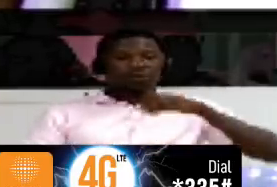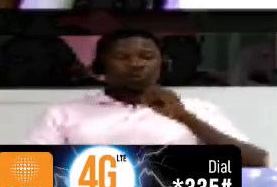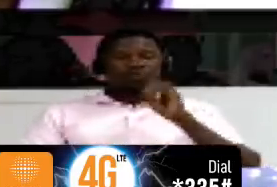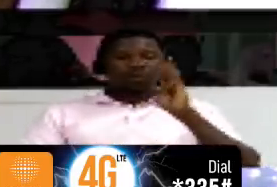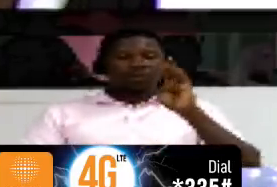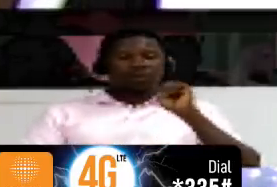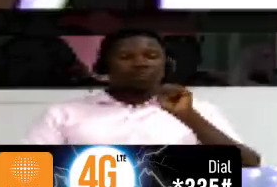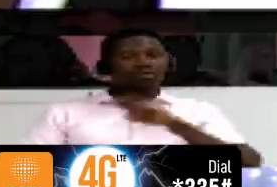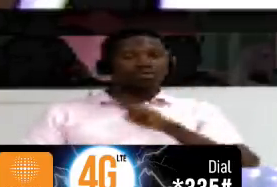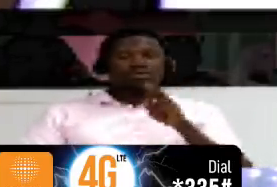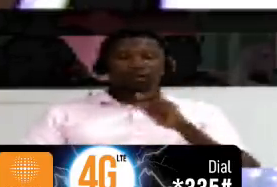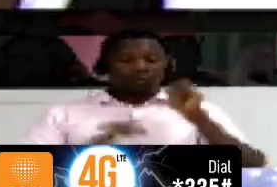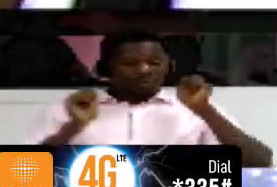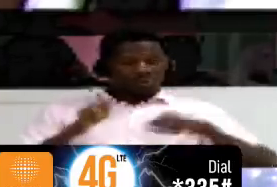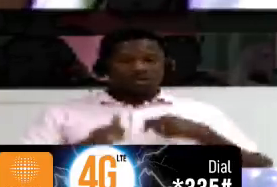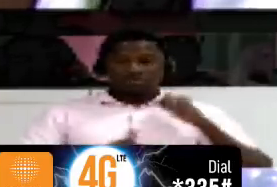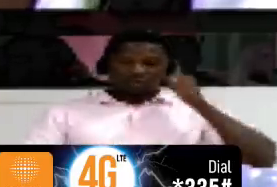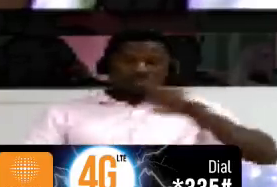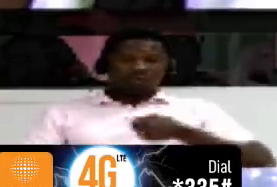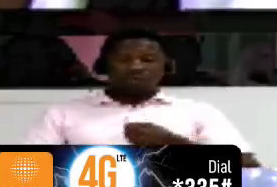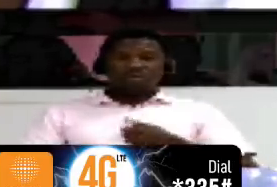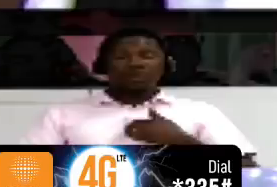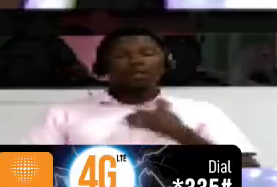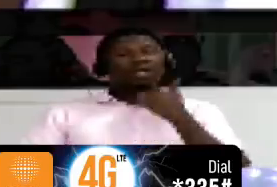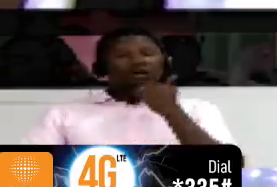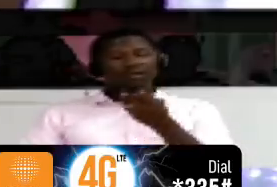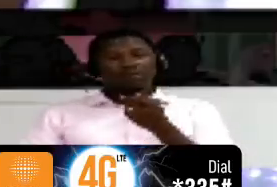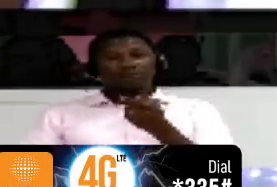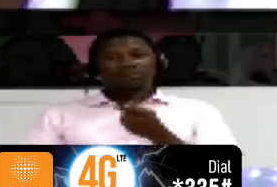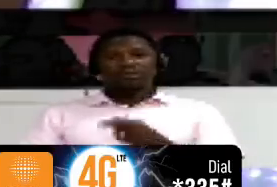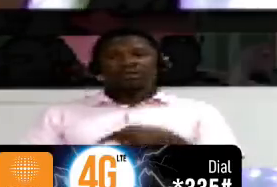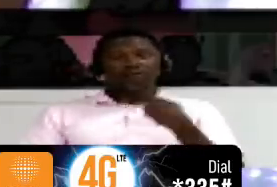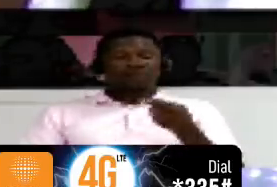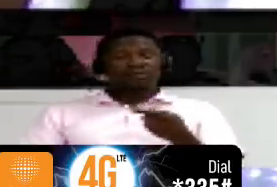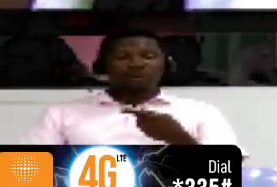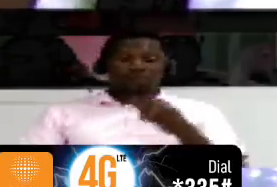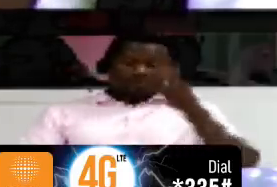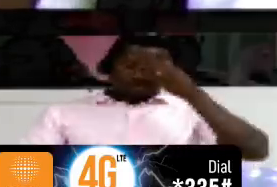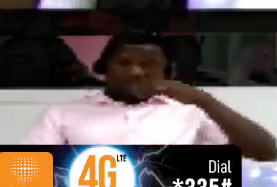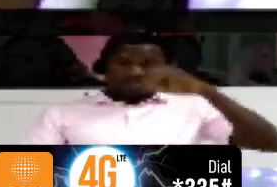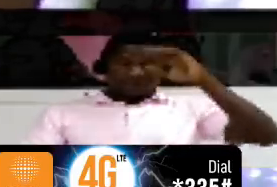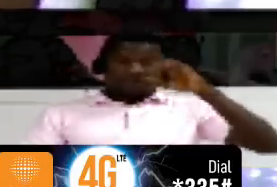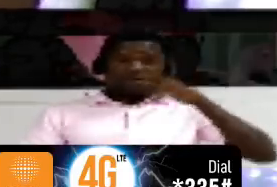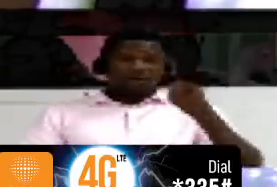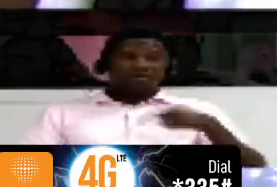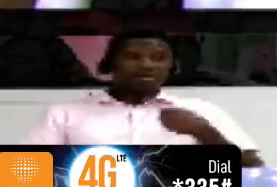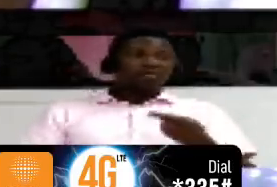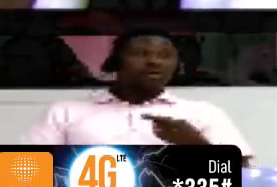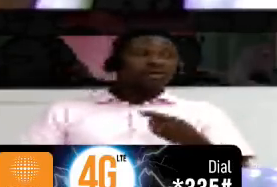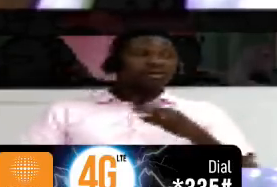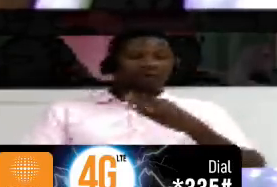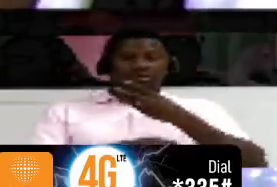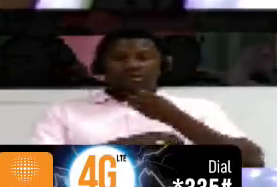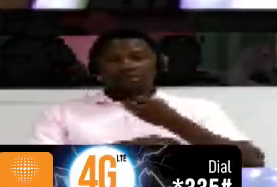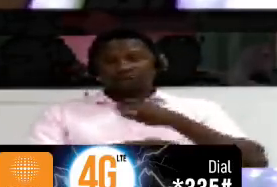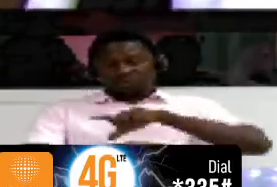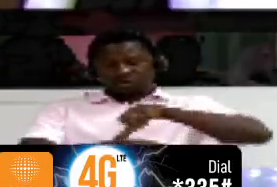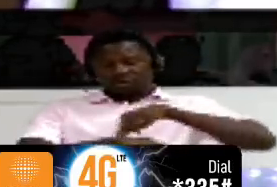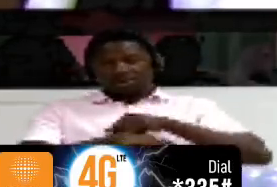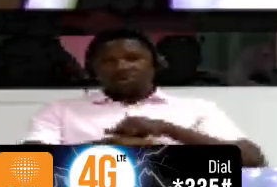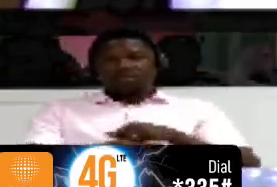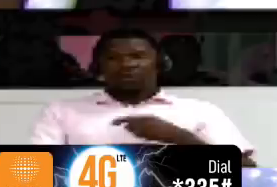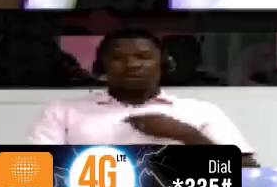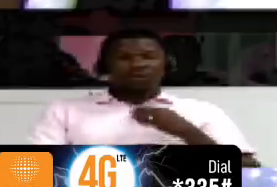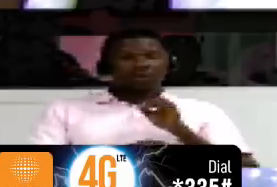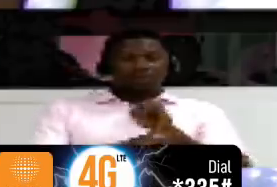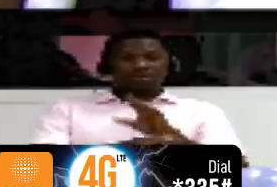tomorrow. And so I ask the indulgence of the commissioners for 30 minutes in order to address the